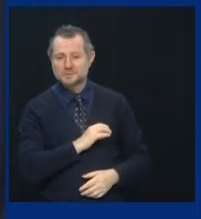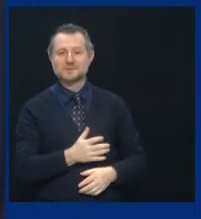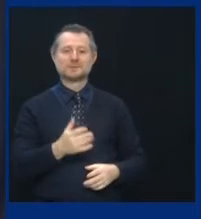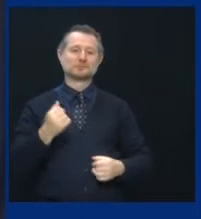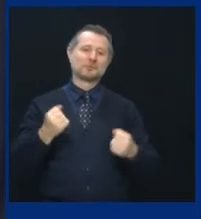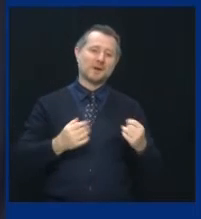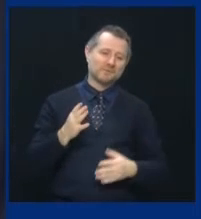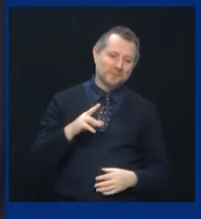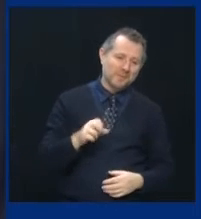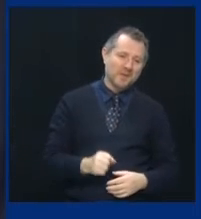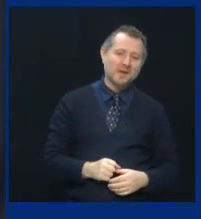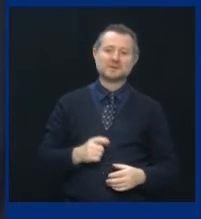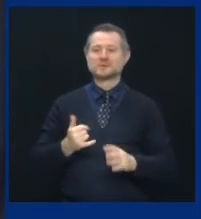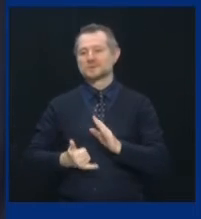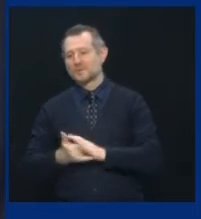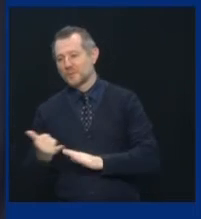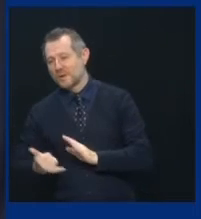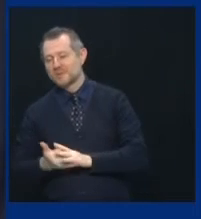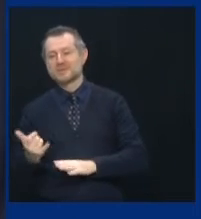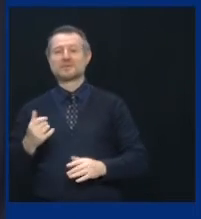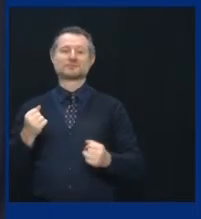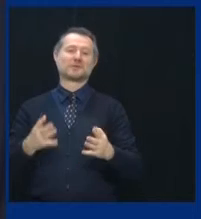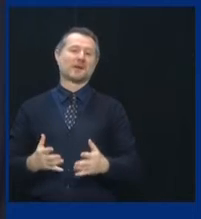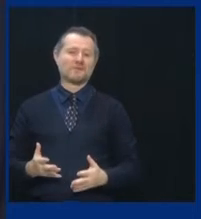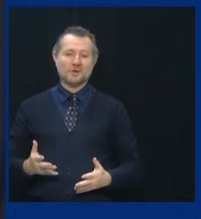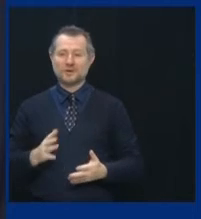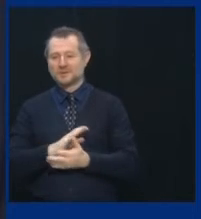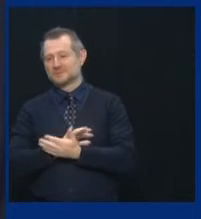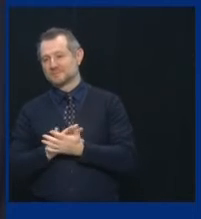train operators and people with